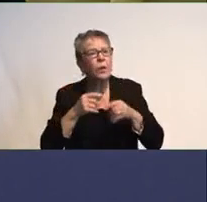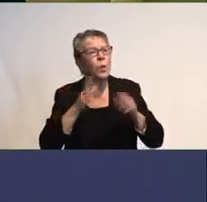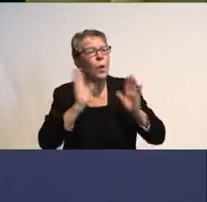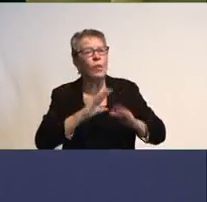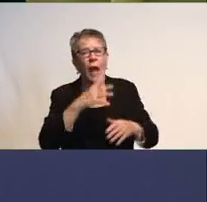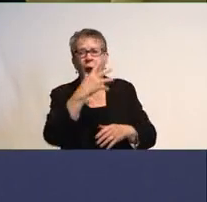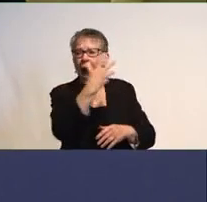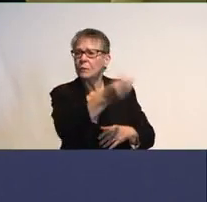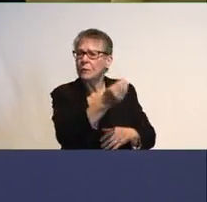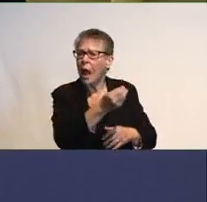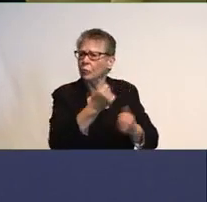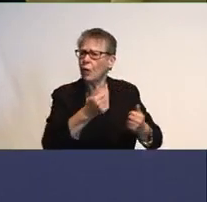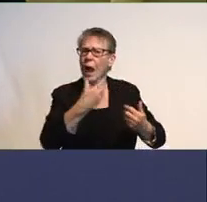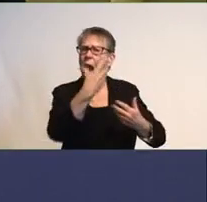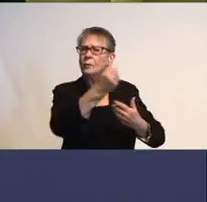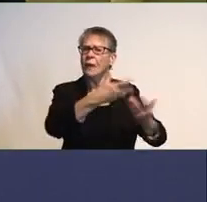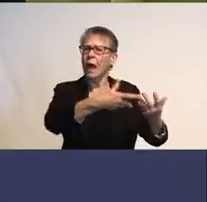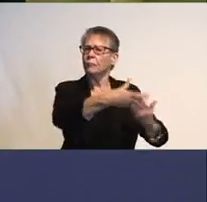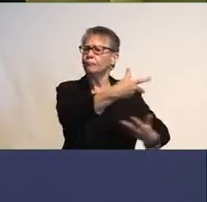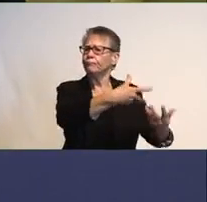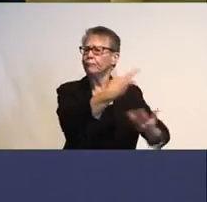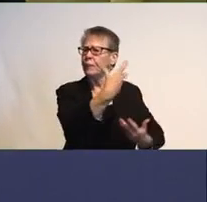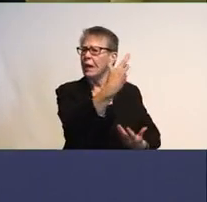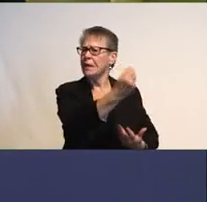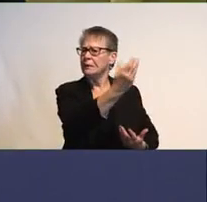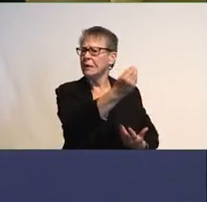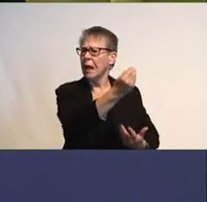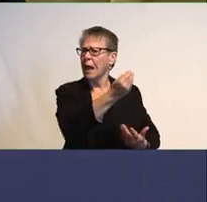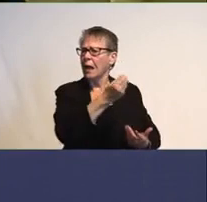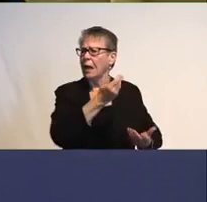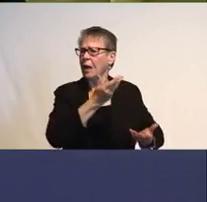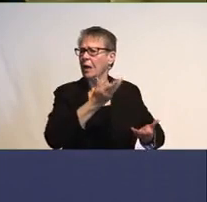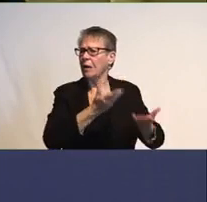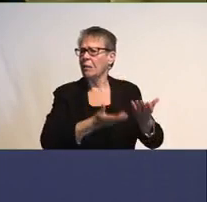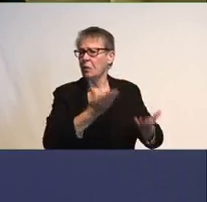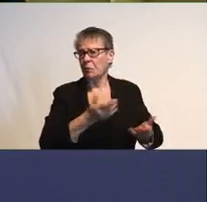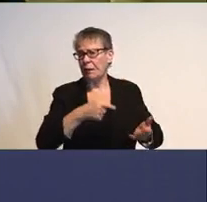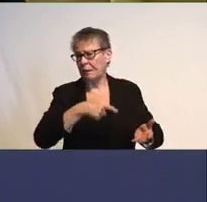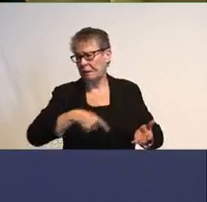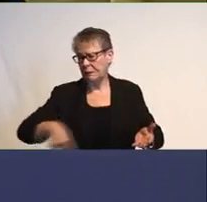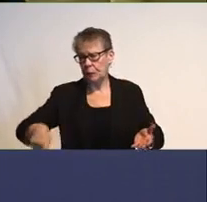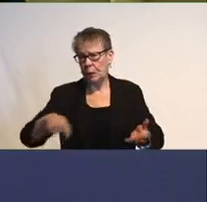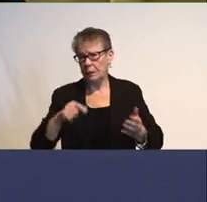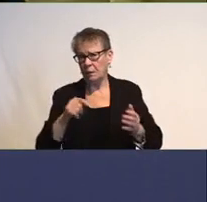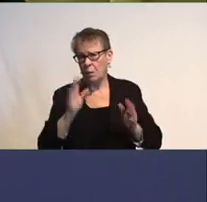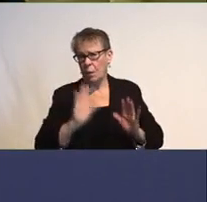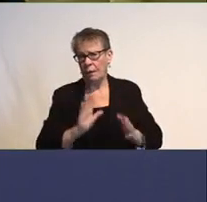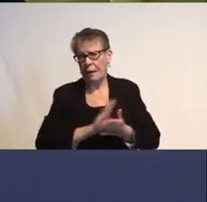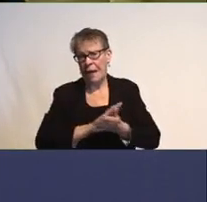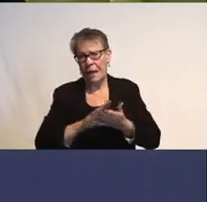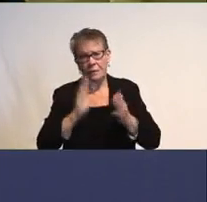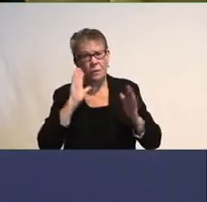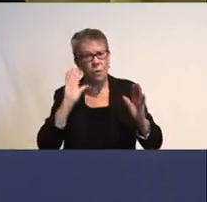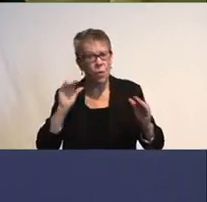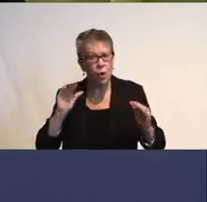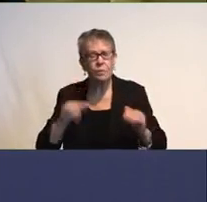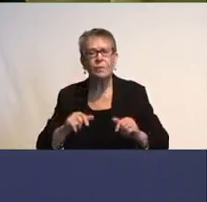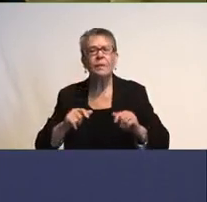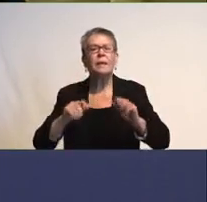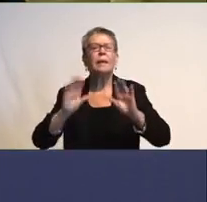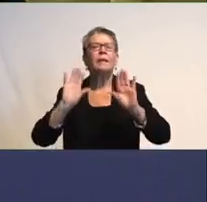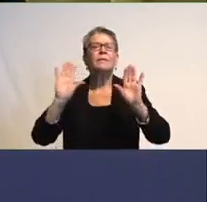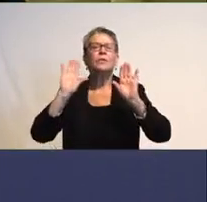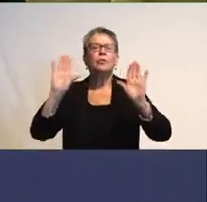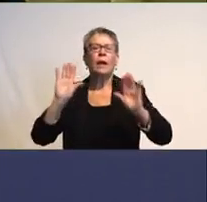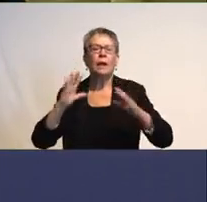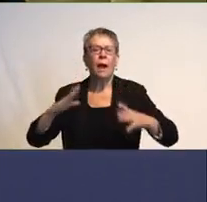for that, which it may this week at least. But have great holidays. Do it safely,